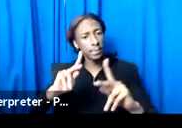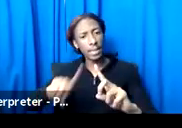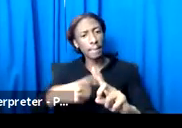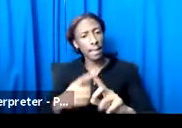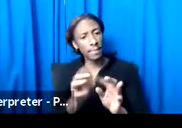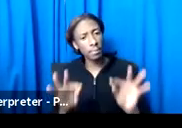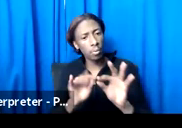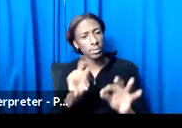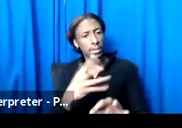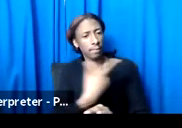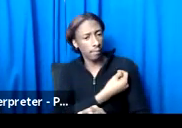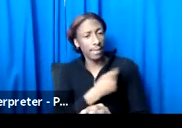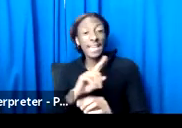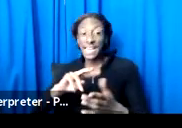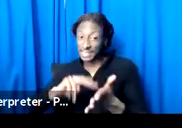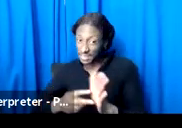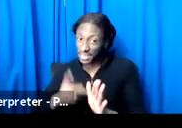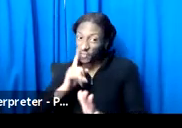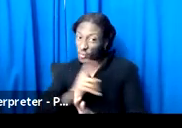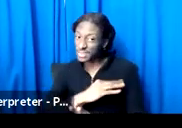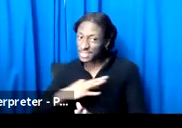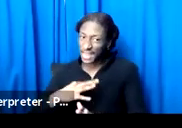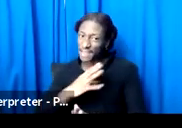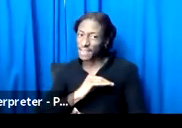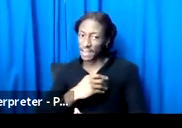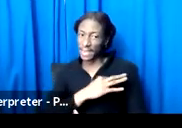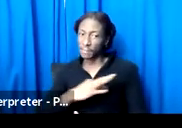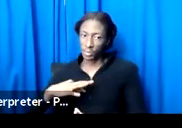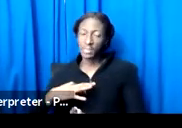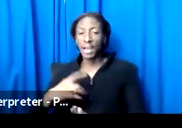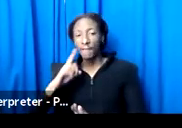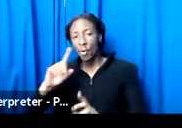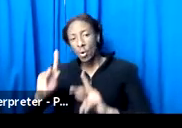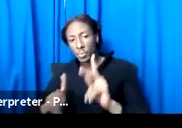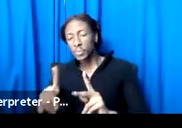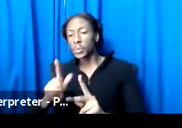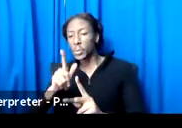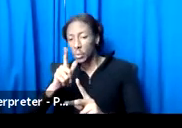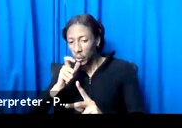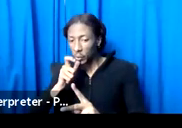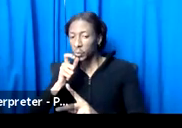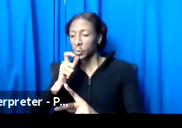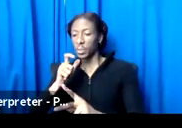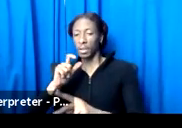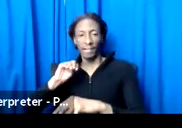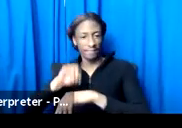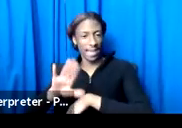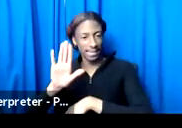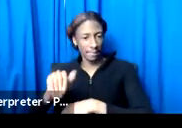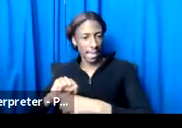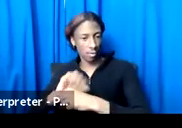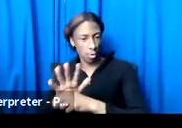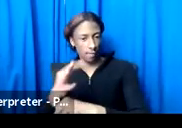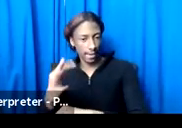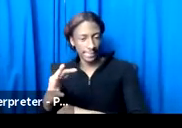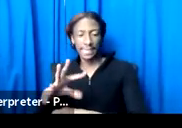is designed for staff and personnel of organizations serving communities affected by COVID-19. And that includes a